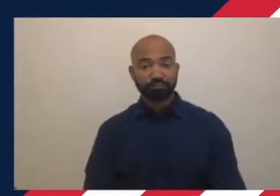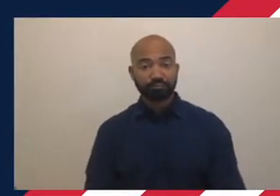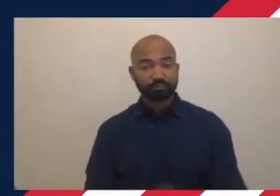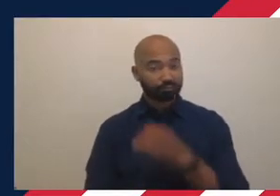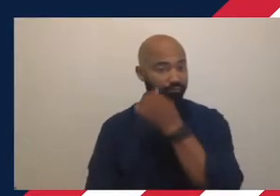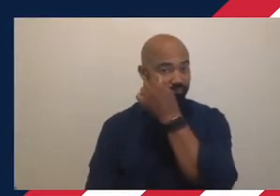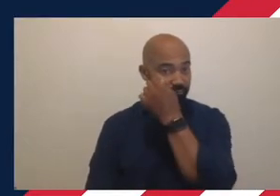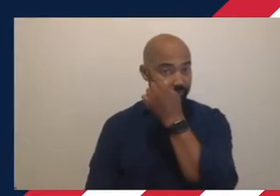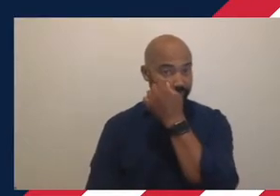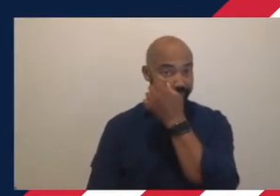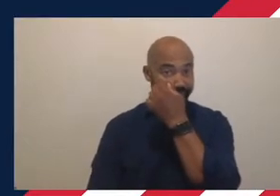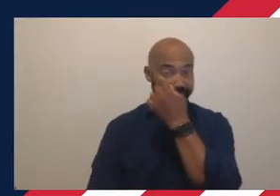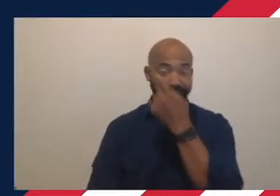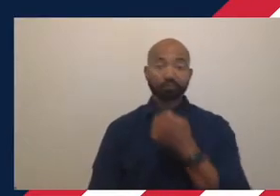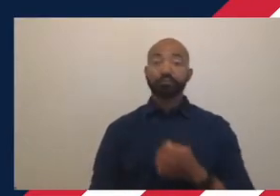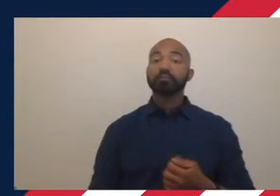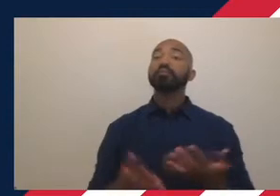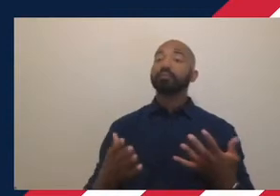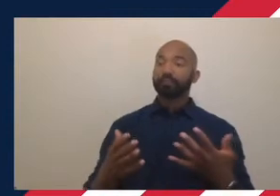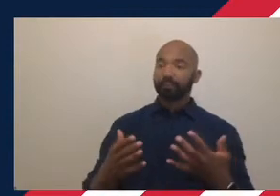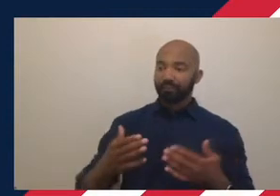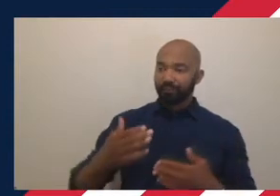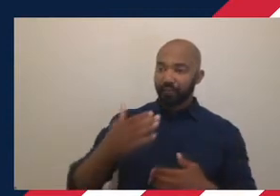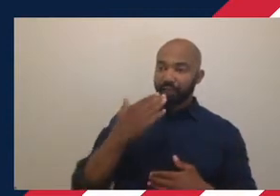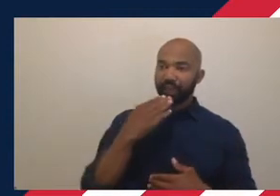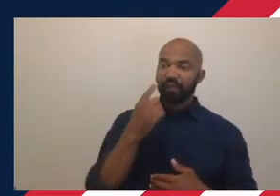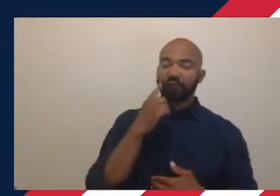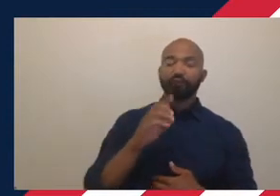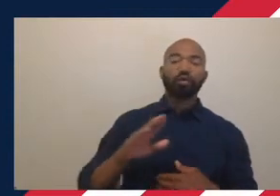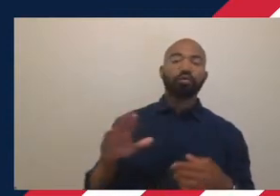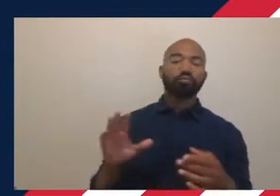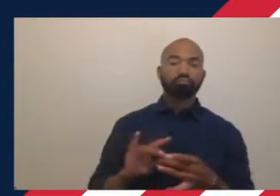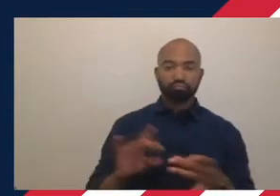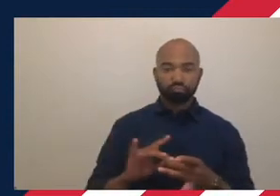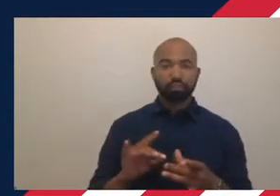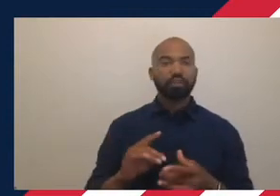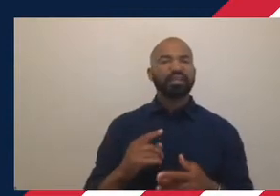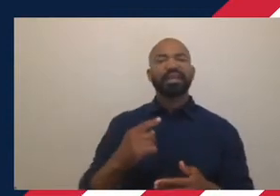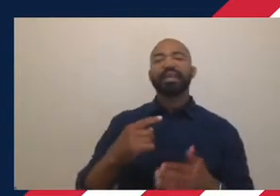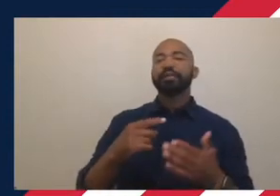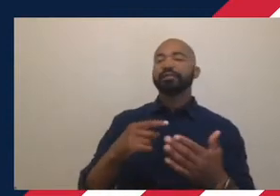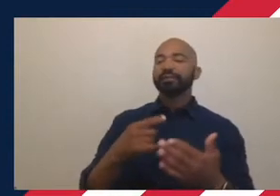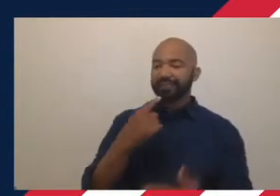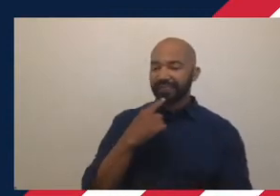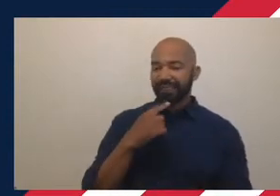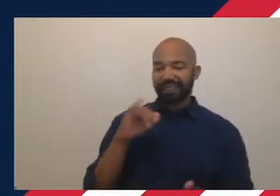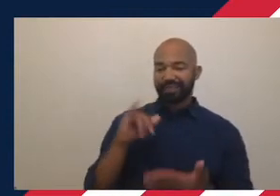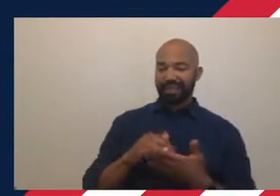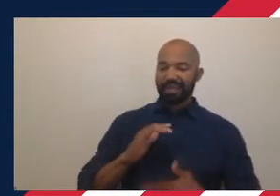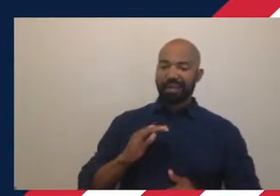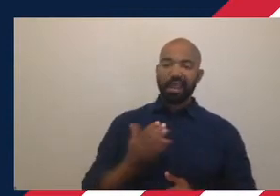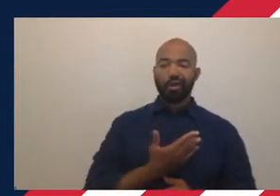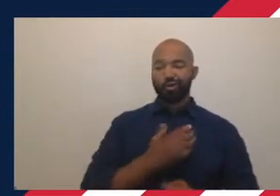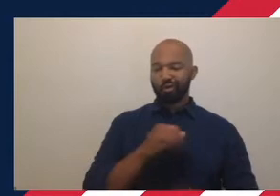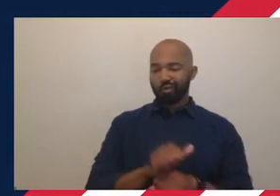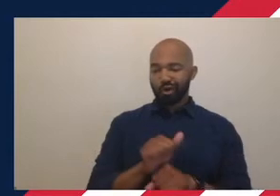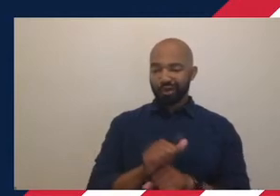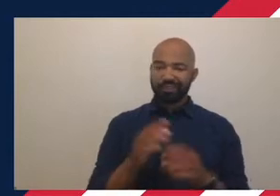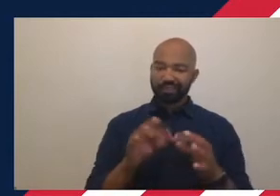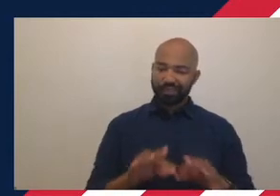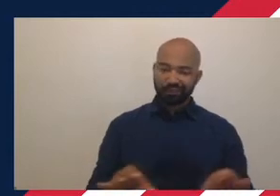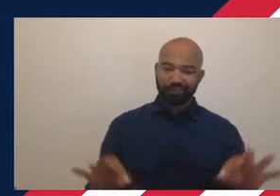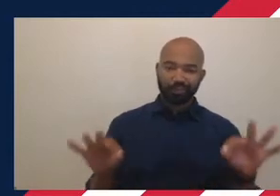First of all, thank you for recognizing the important work that all of these essentials are doing in